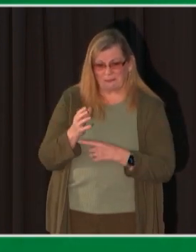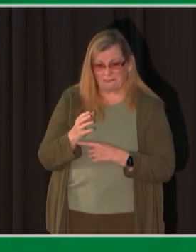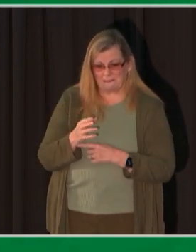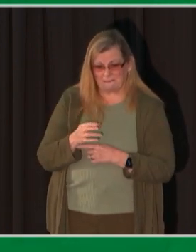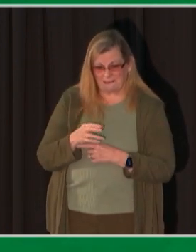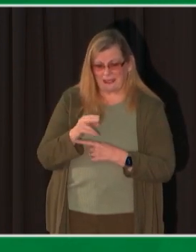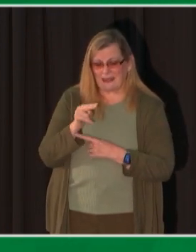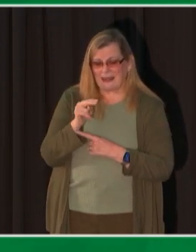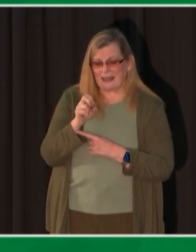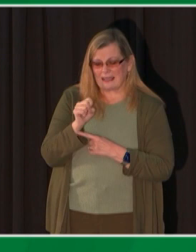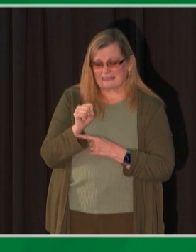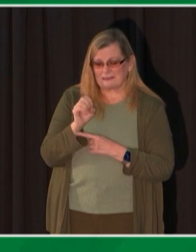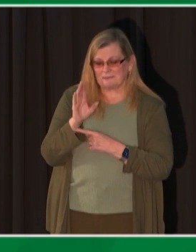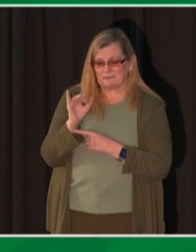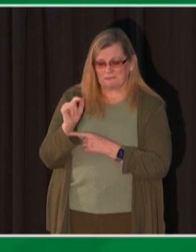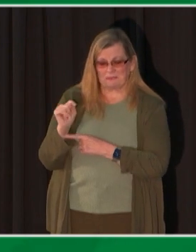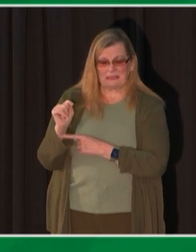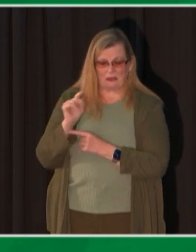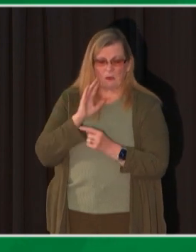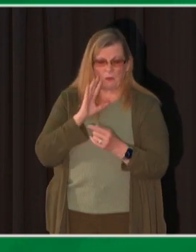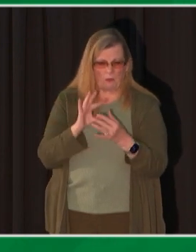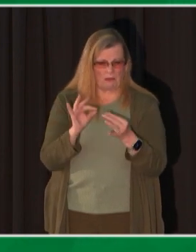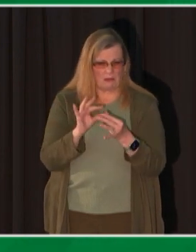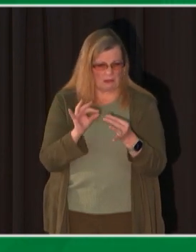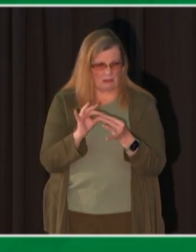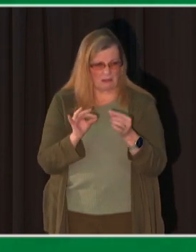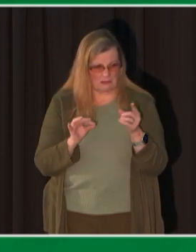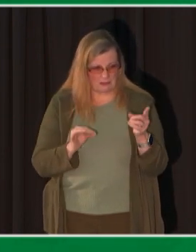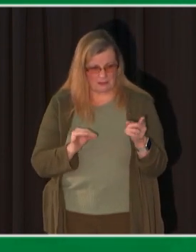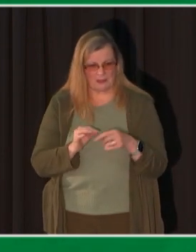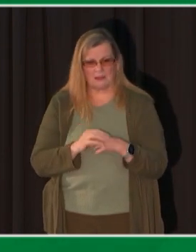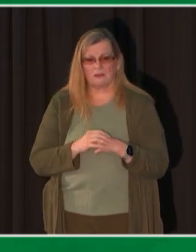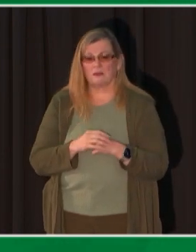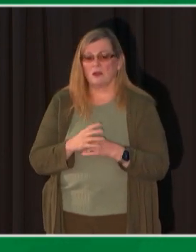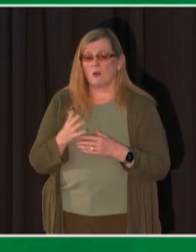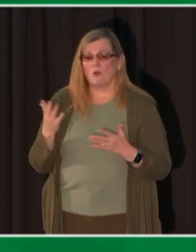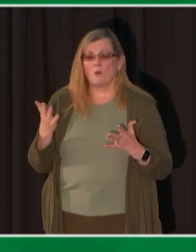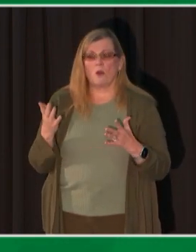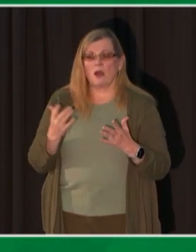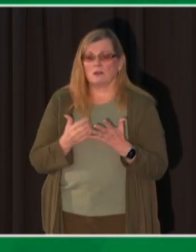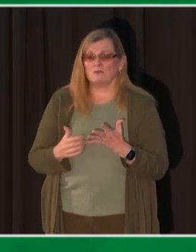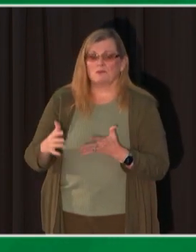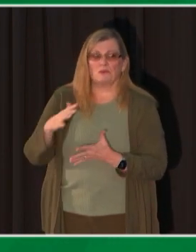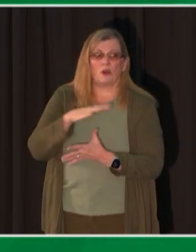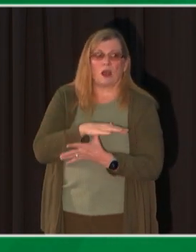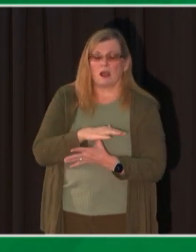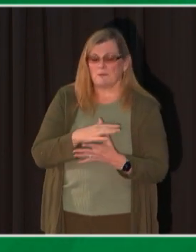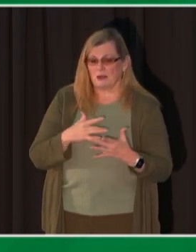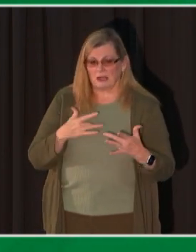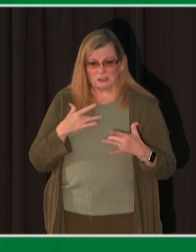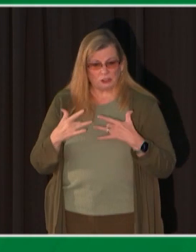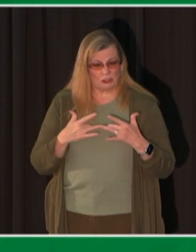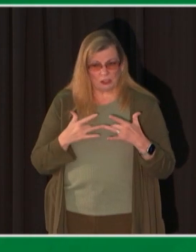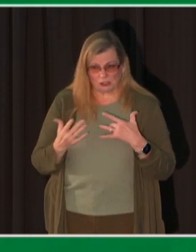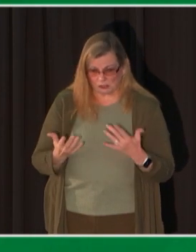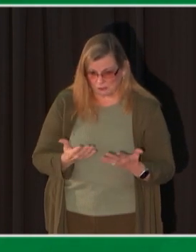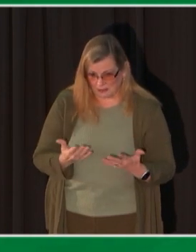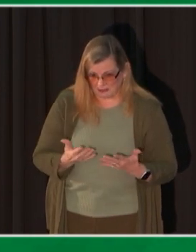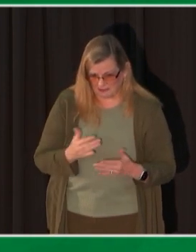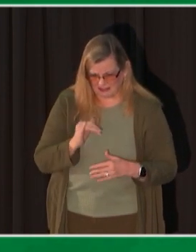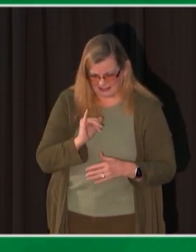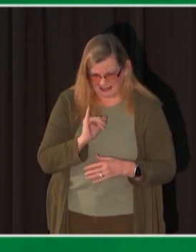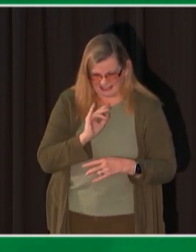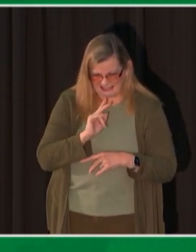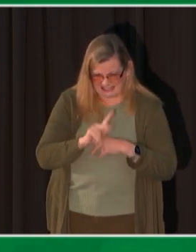I think what remains a concern is how do we get the type of testing and the amount